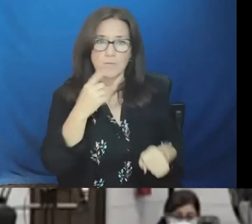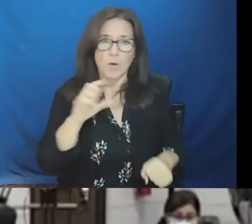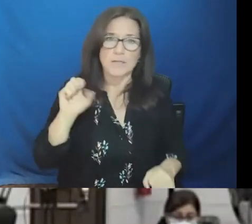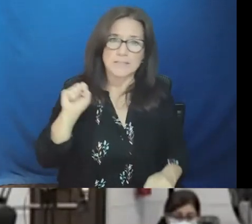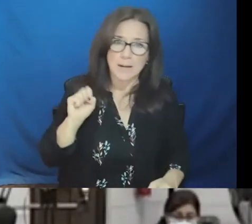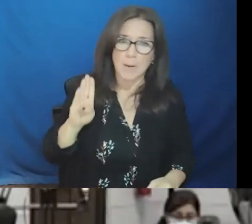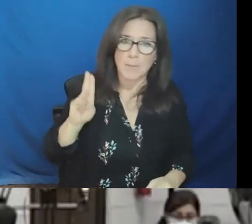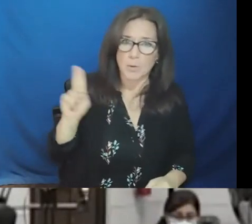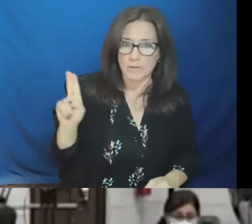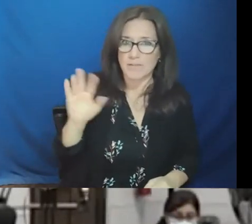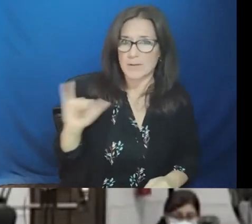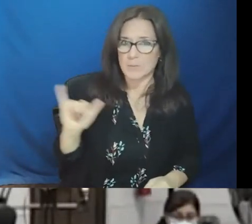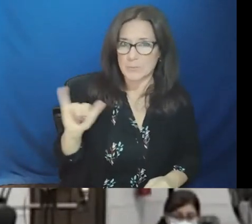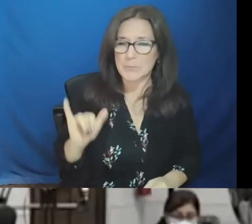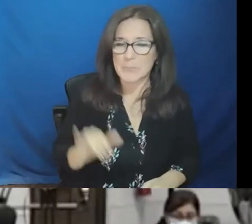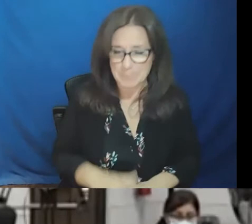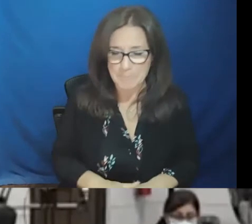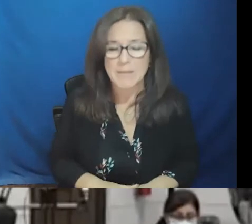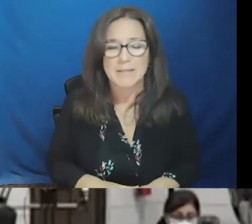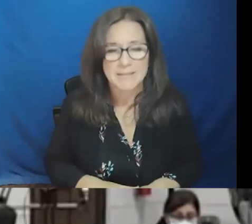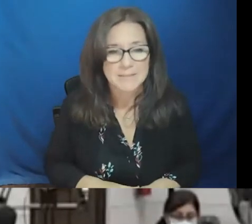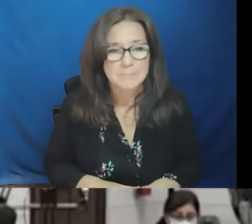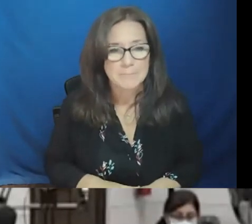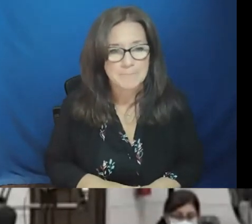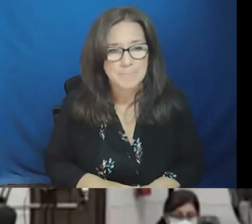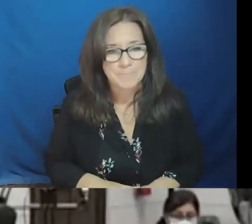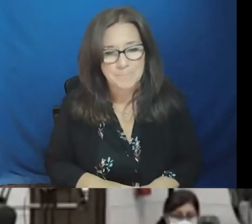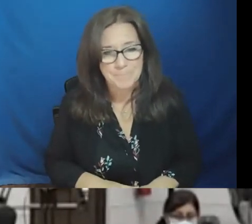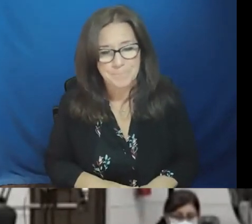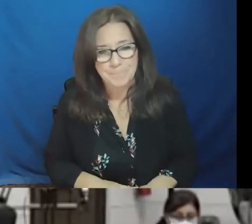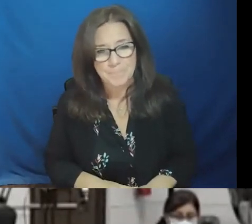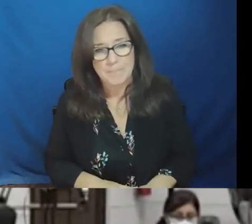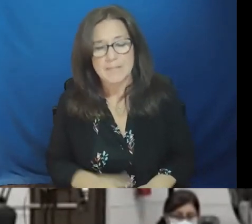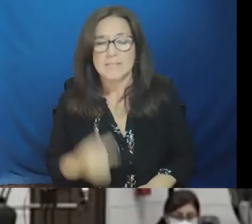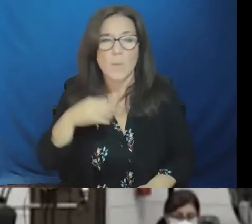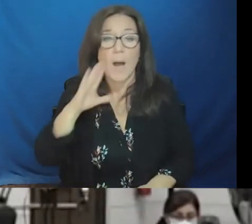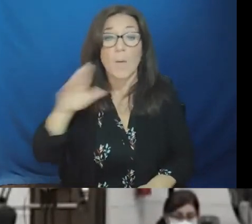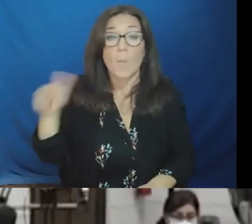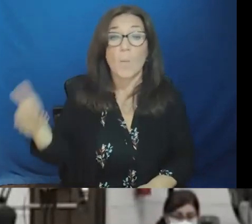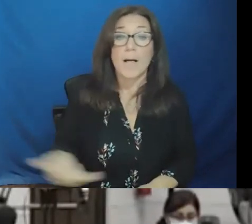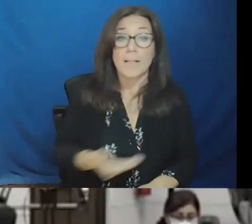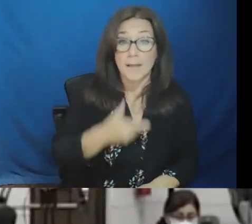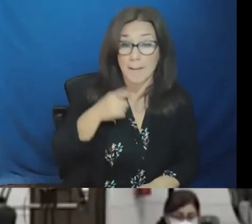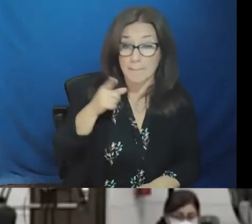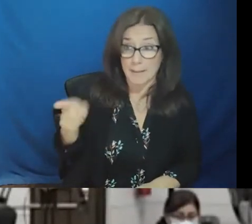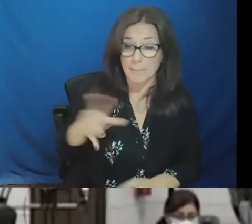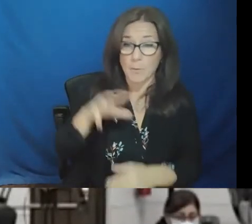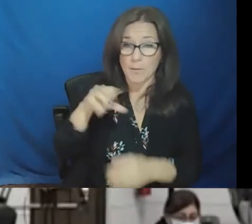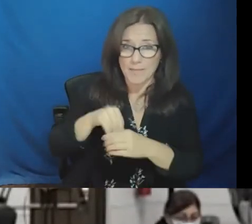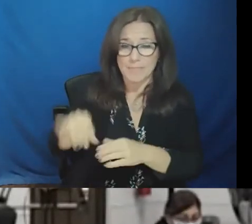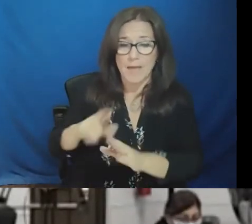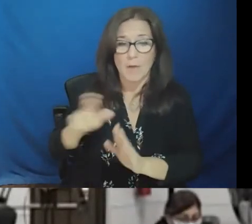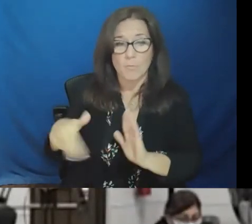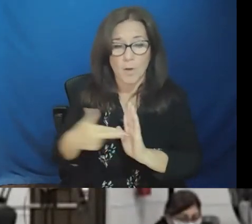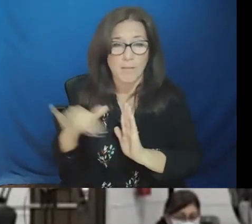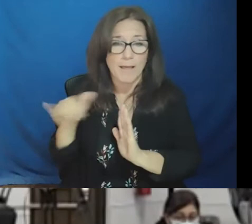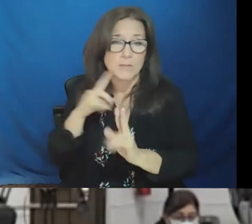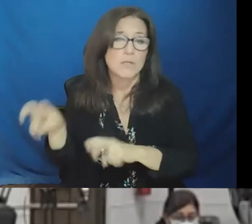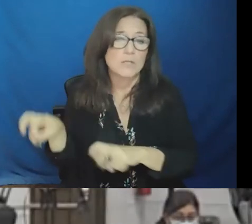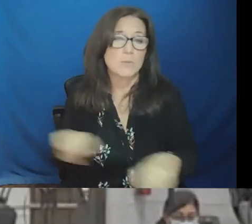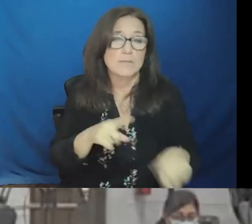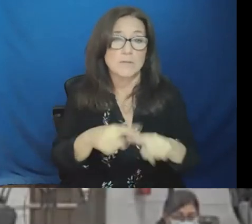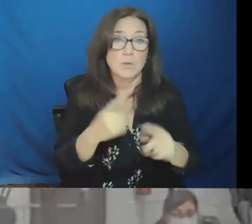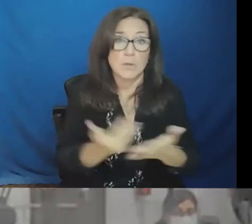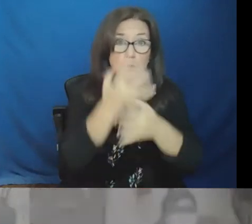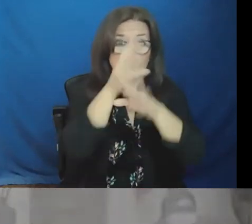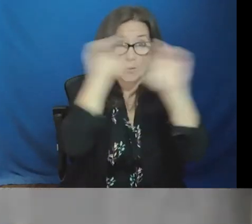I transition as a new superintendent here, to both Dr. Wagenek and Mr. Rouse particularly. Thank you. Sure. And